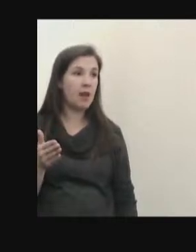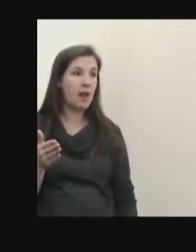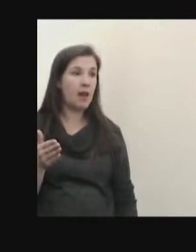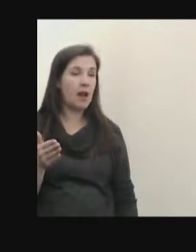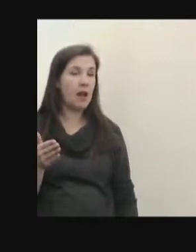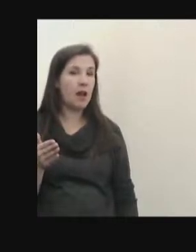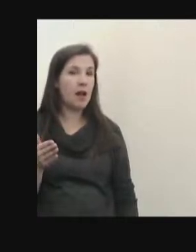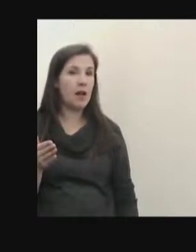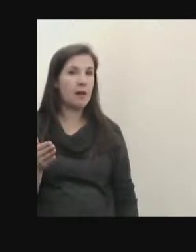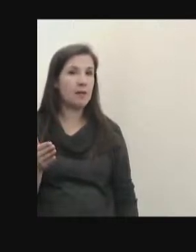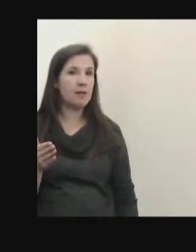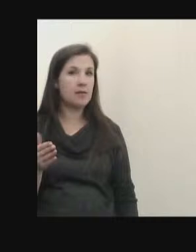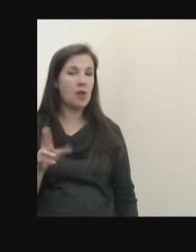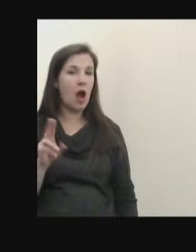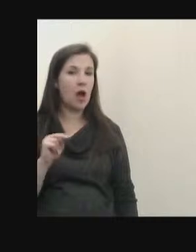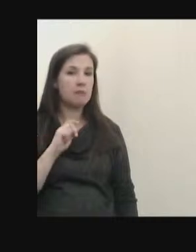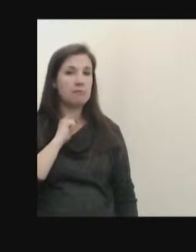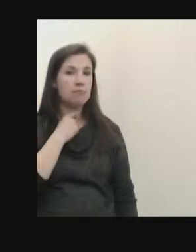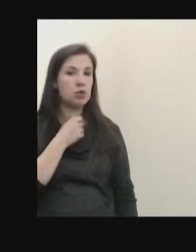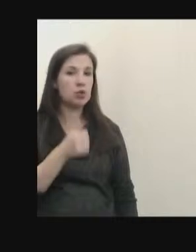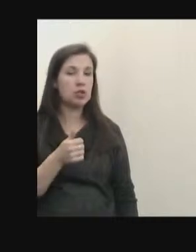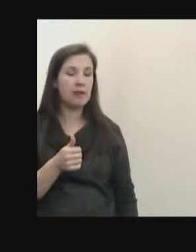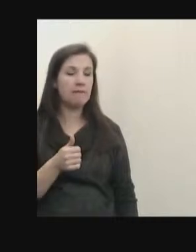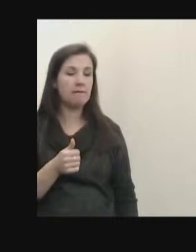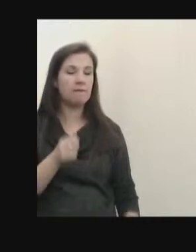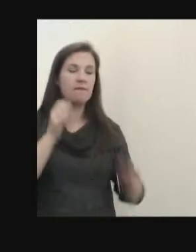Just unmute yourself if you're talking.